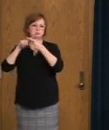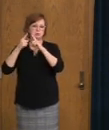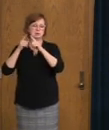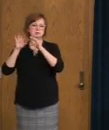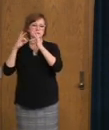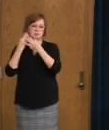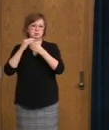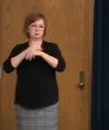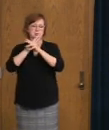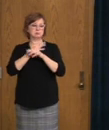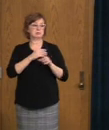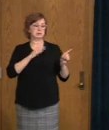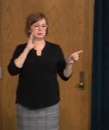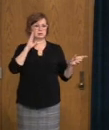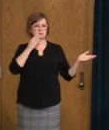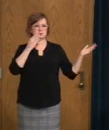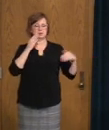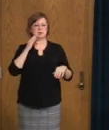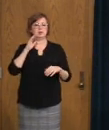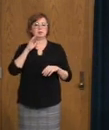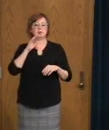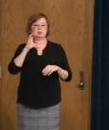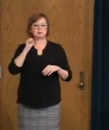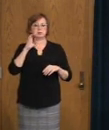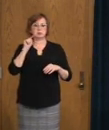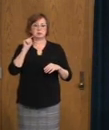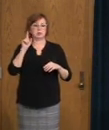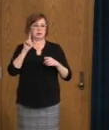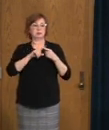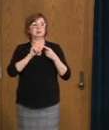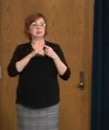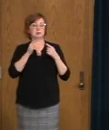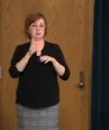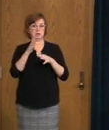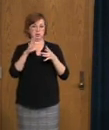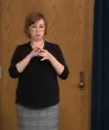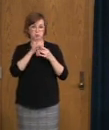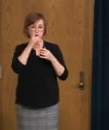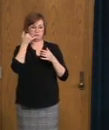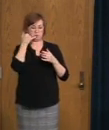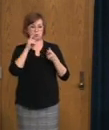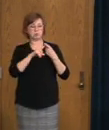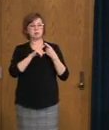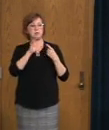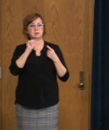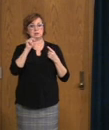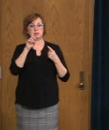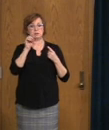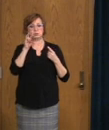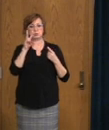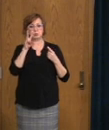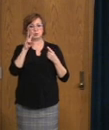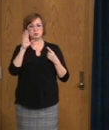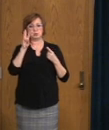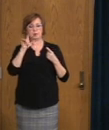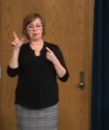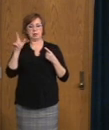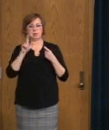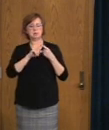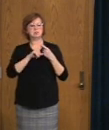on the line today is Mr. Andrew Will, the Vice President of Infrastructure, Information and Support for the Saskatchewan Health Authority. Andrew is joining us in